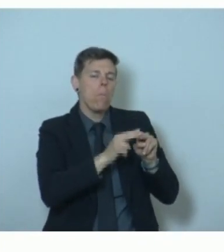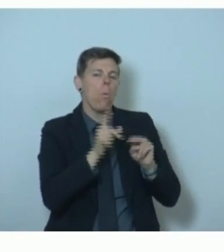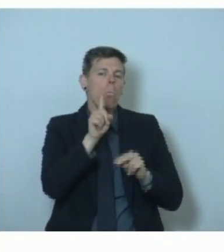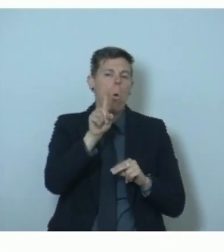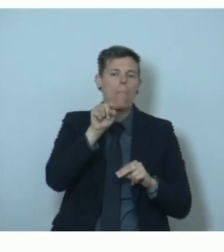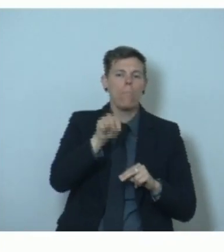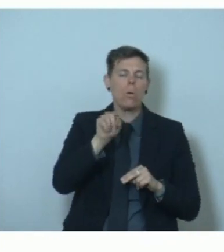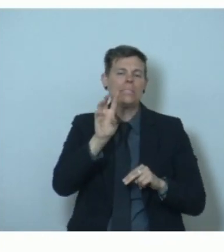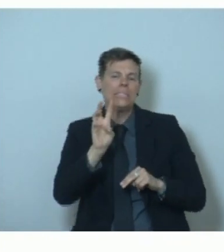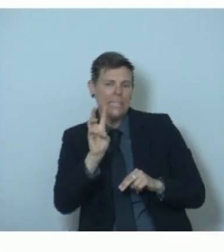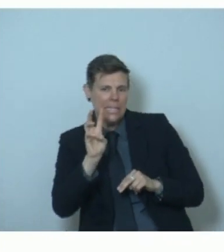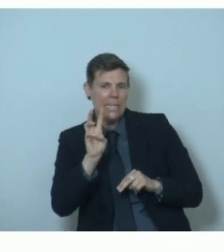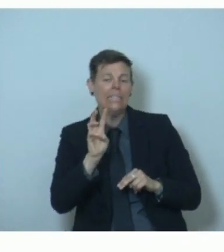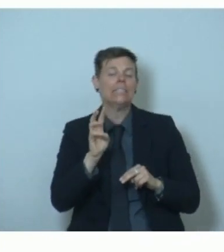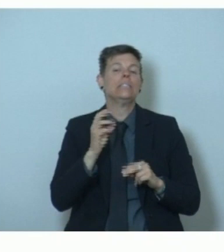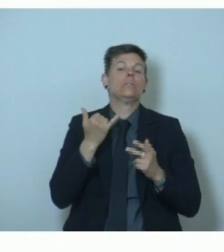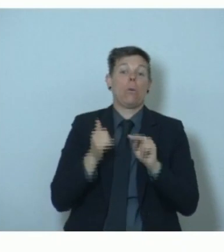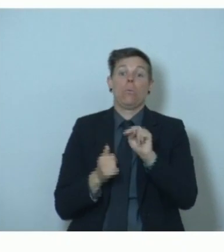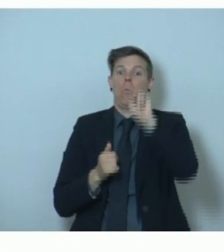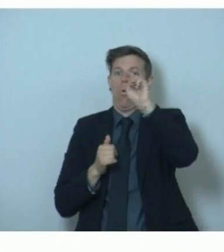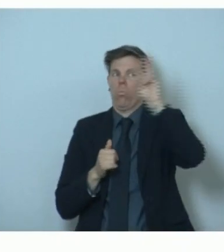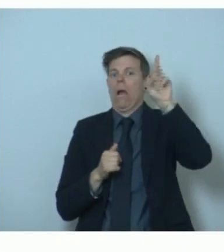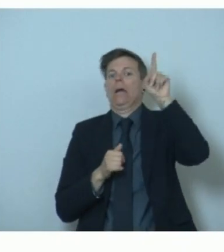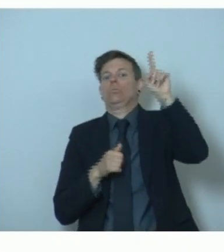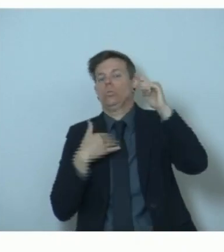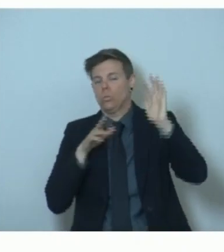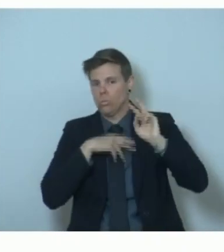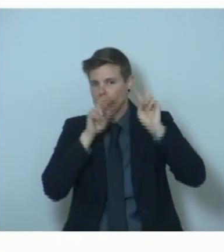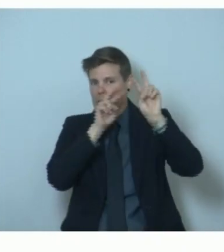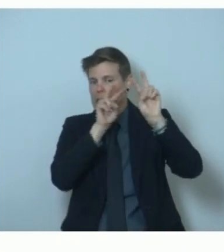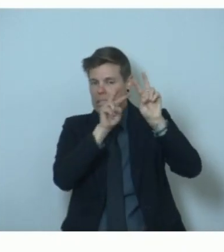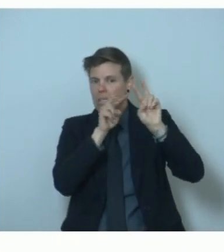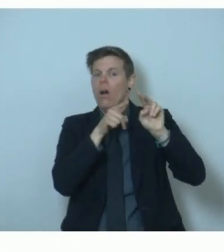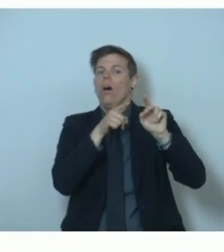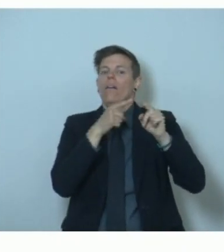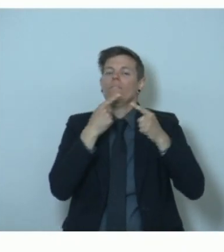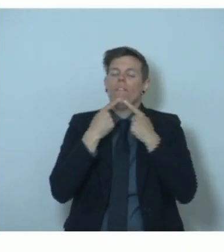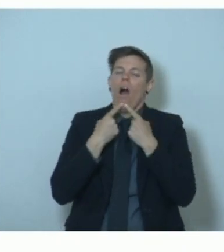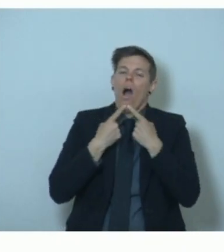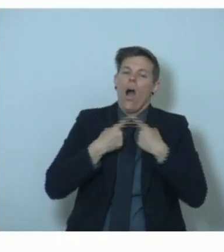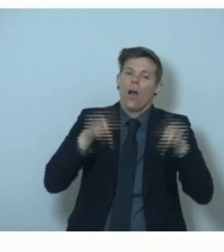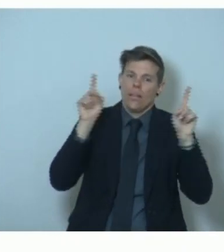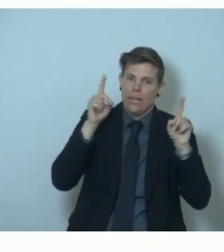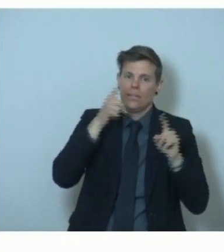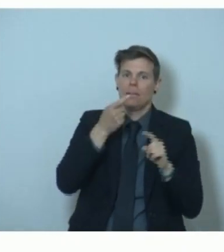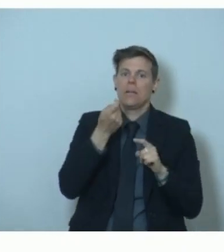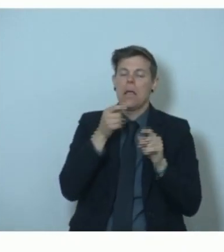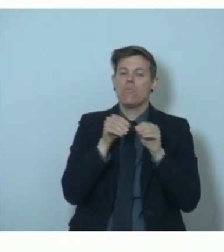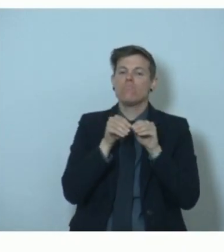very closely for a very long period of time, finally that spread appears to be under reasonable control. And so